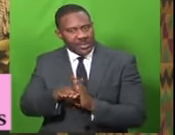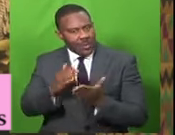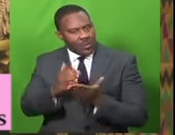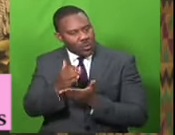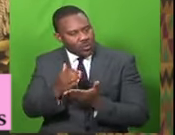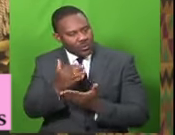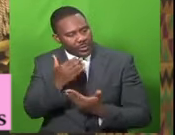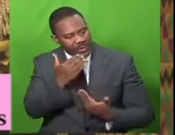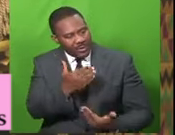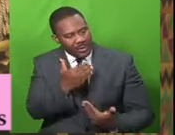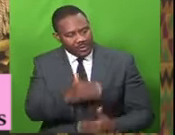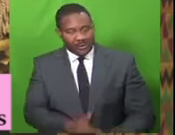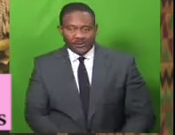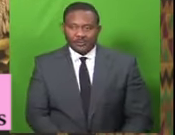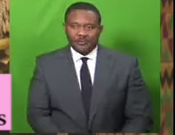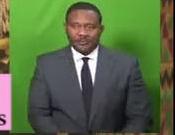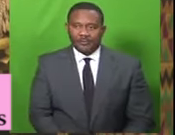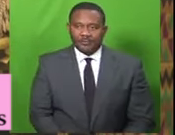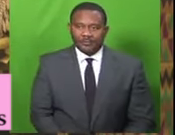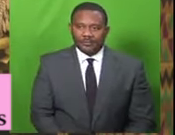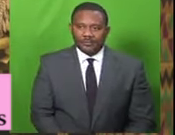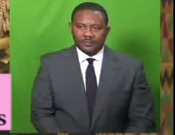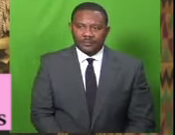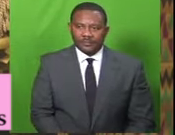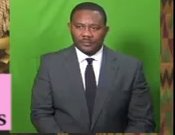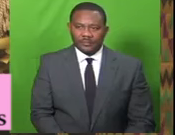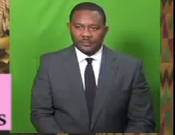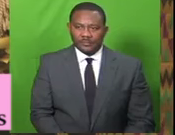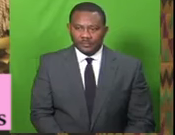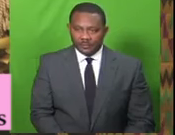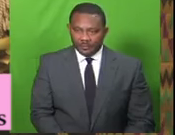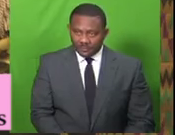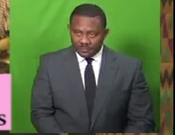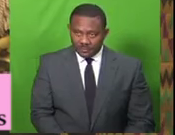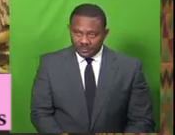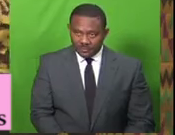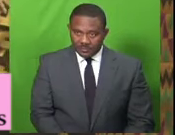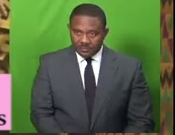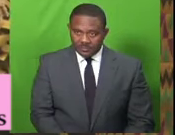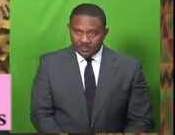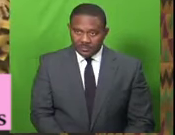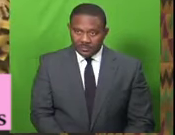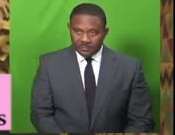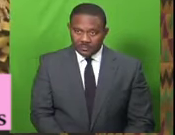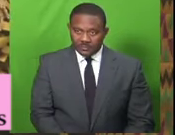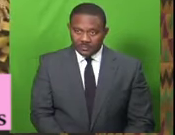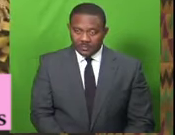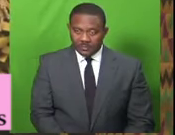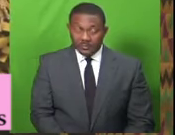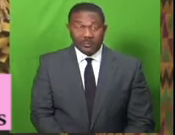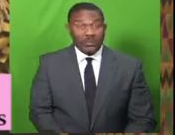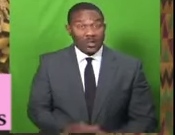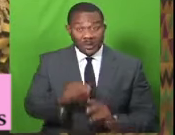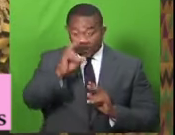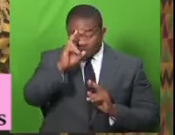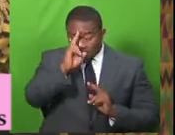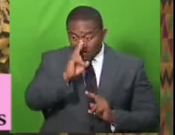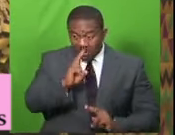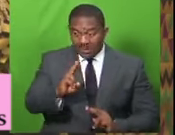We are extremely grateful. Honorable Majority